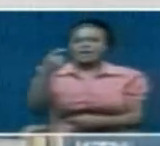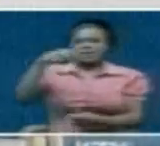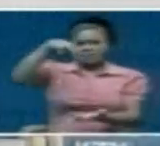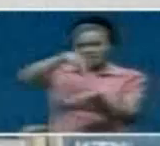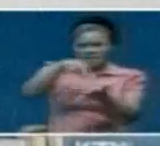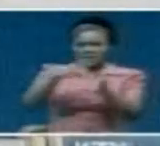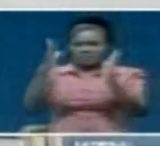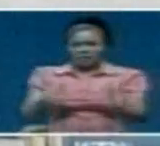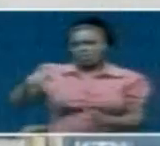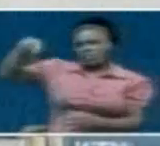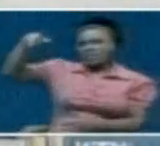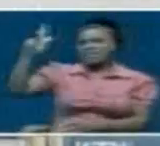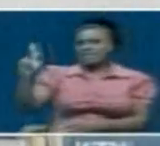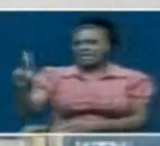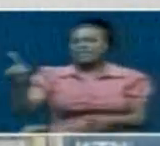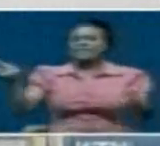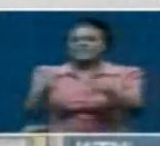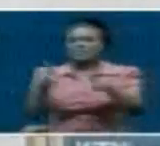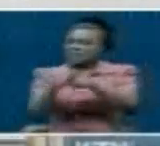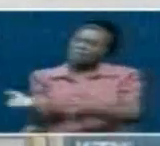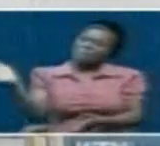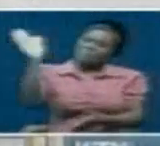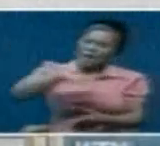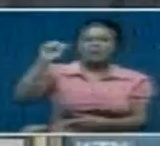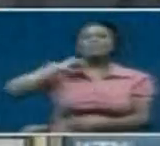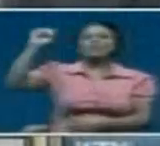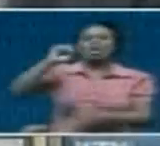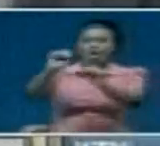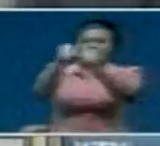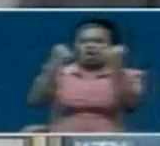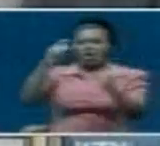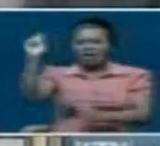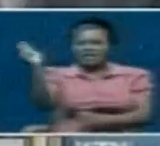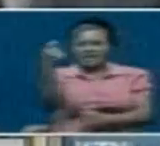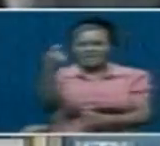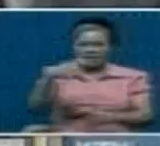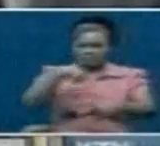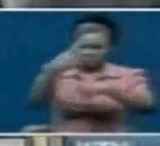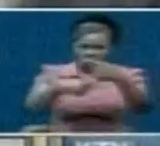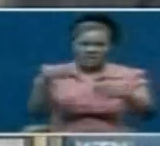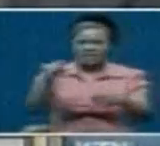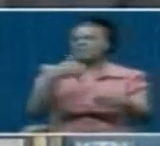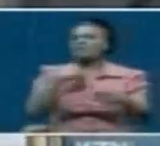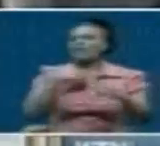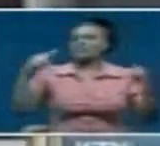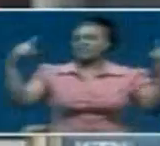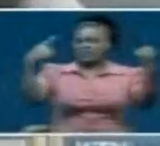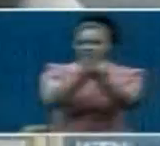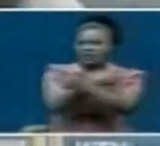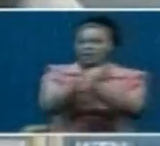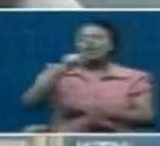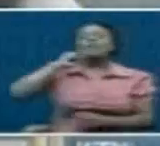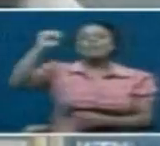presidential aspirant Peter Kenneth bounced back, backing the Okoa Kenya movement drive. Despite harboring different political